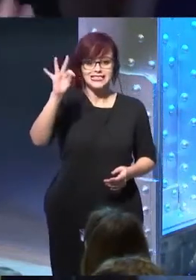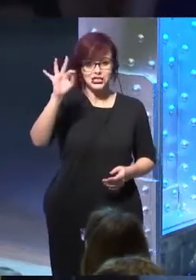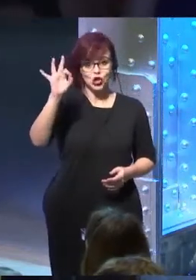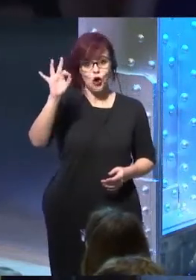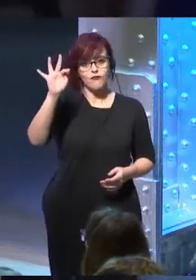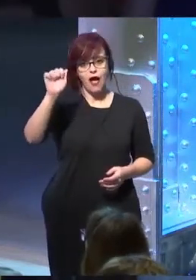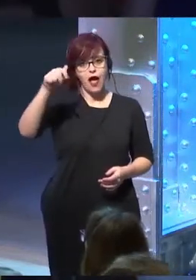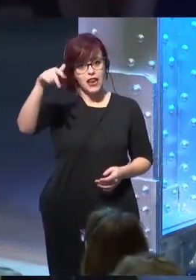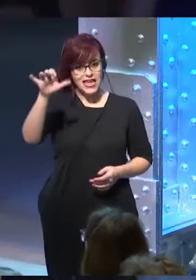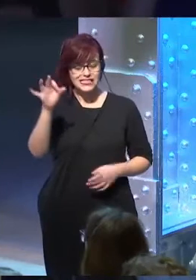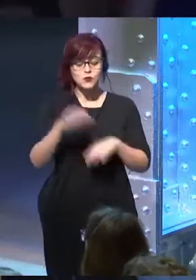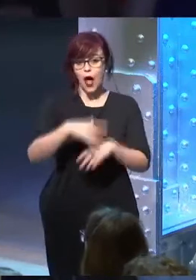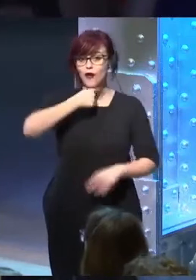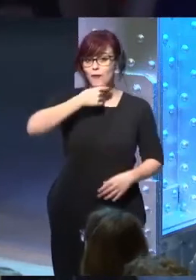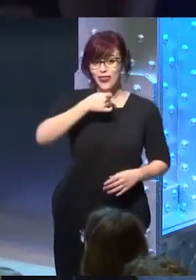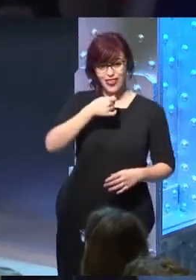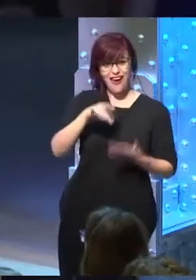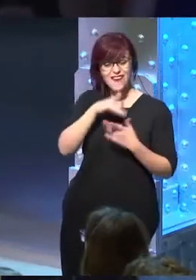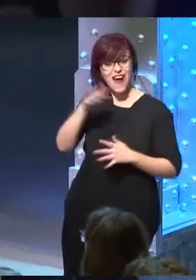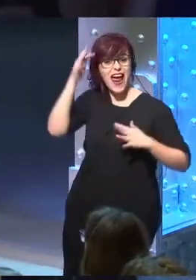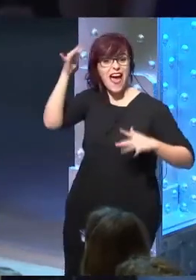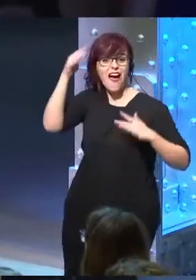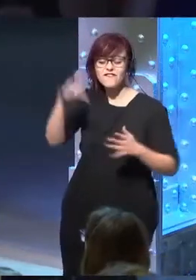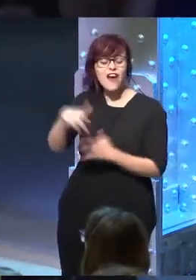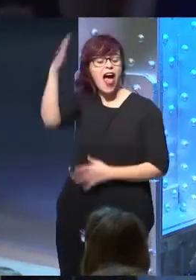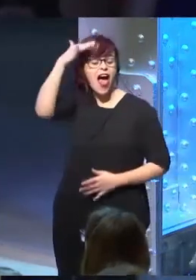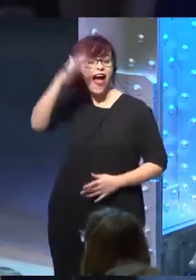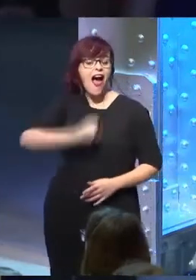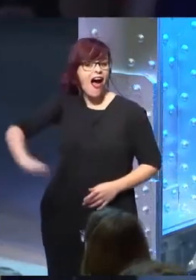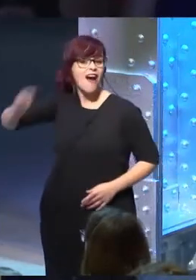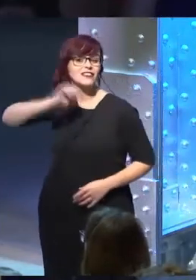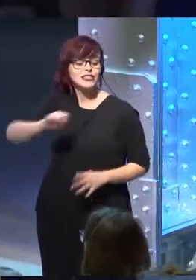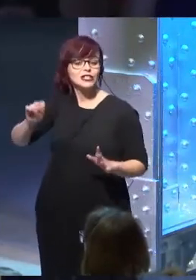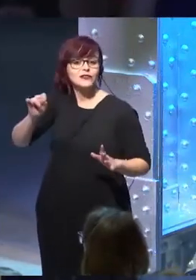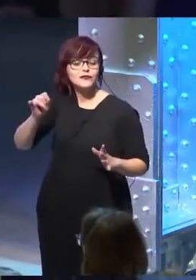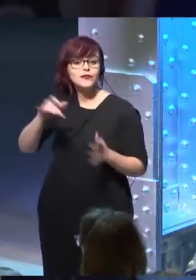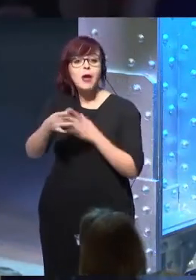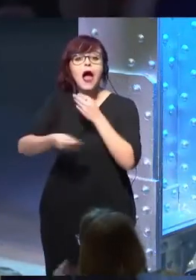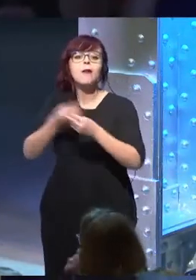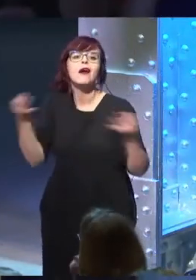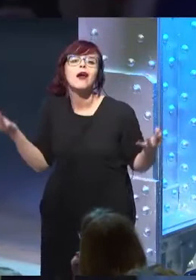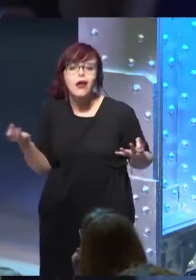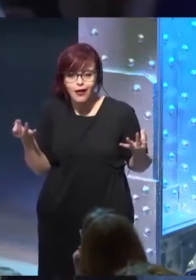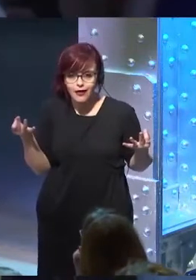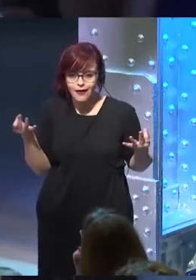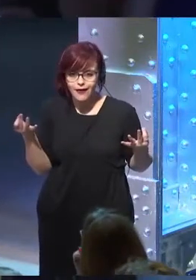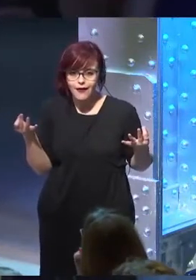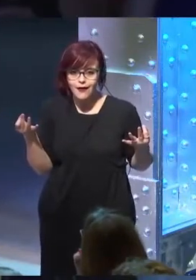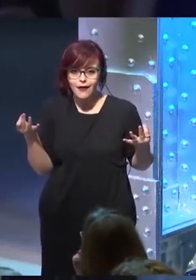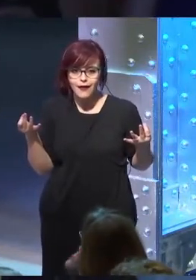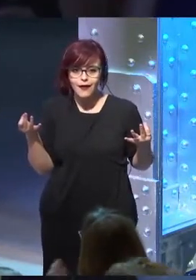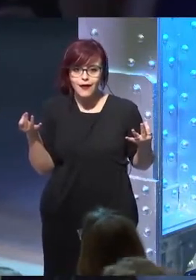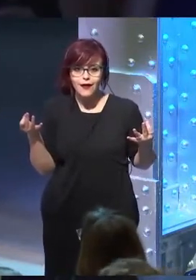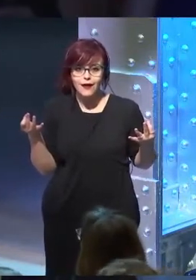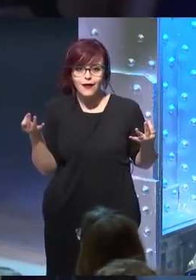hilarious fantasy that women might take over running the state. Now, this was not a